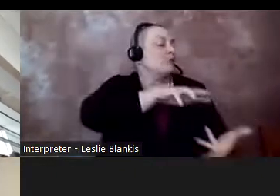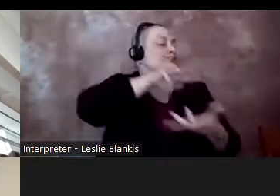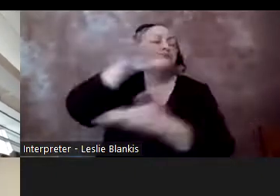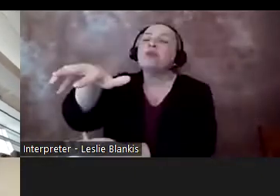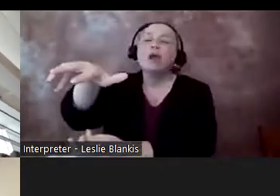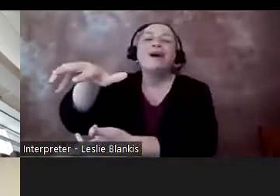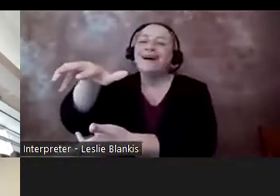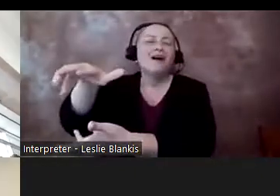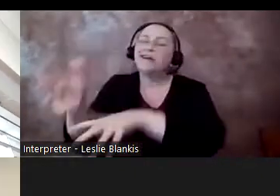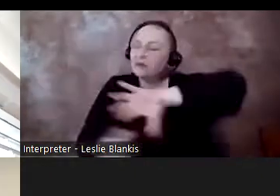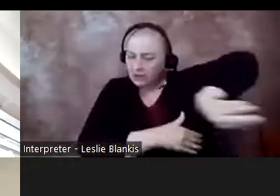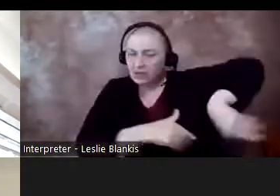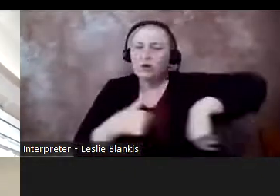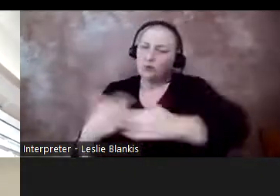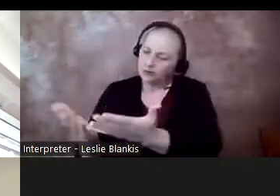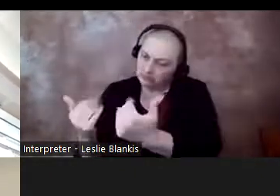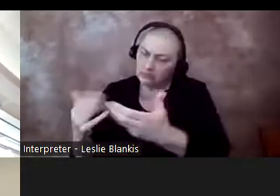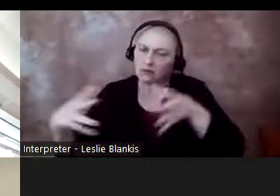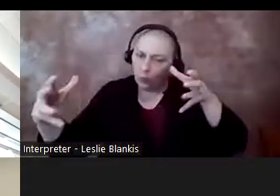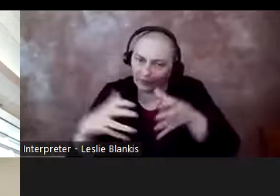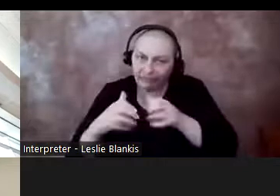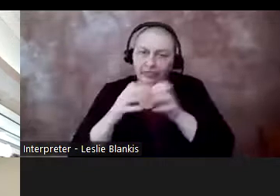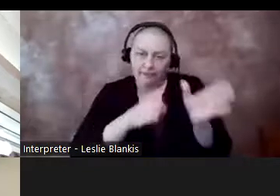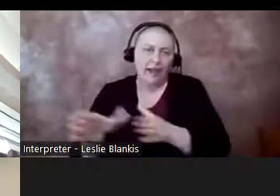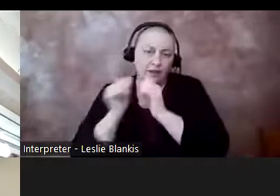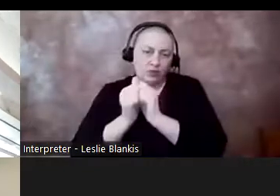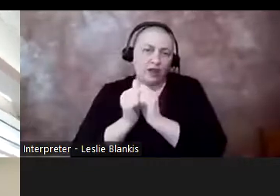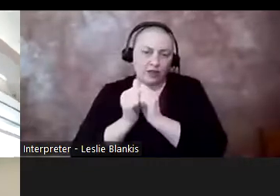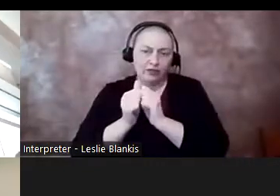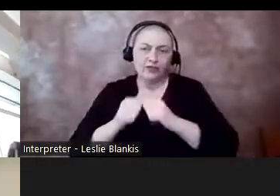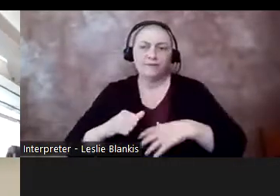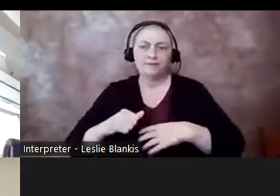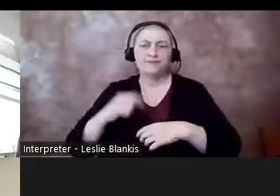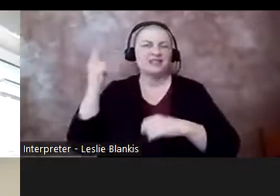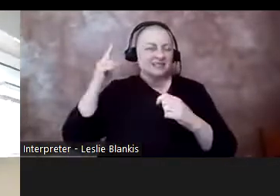One of the mantras as people with